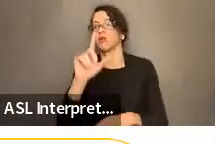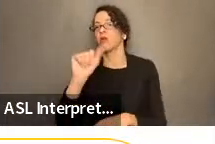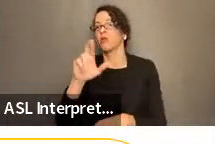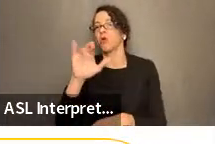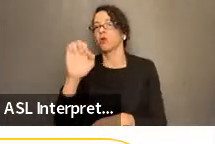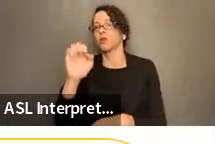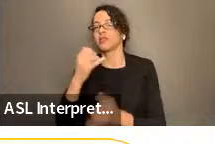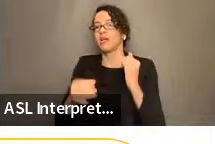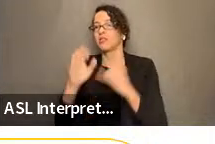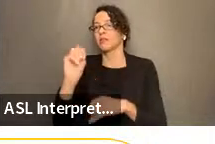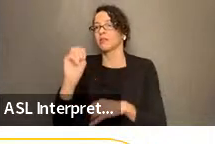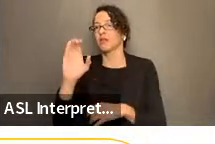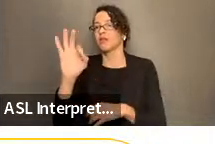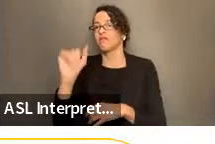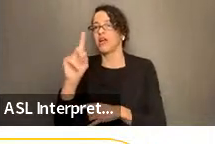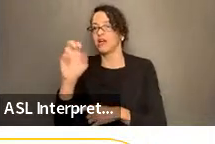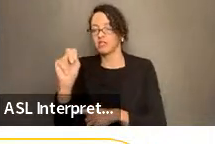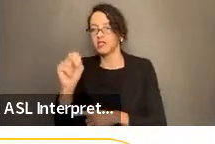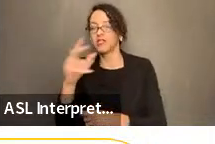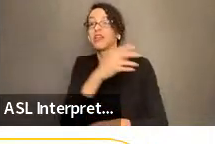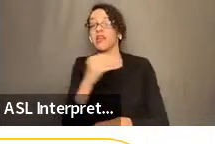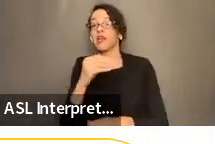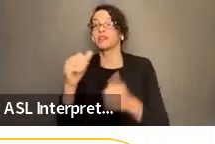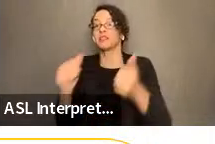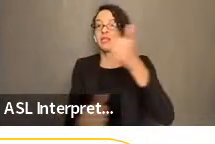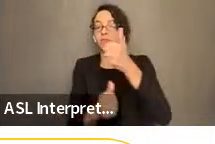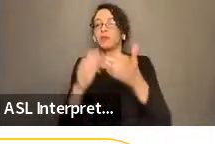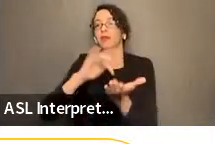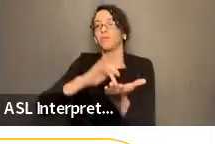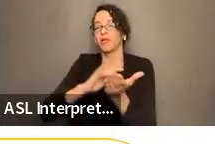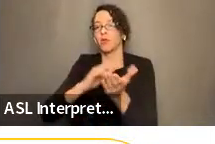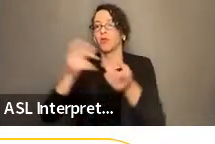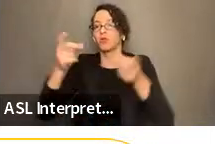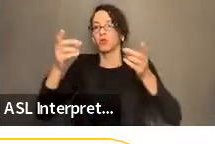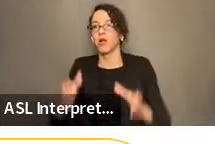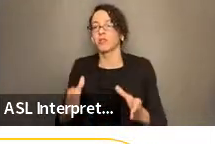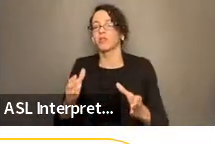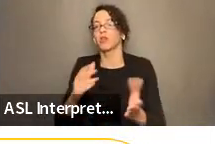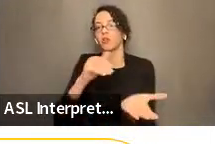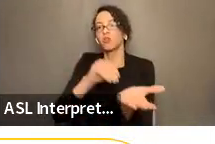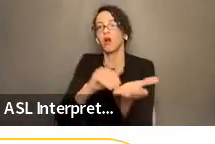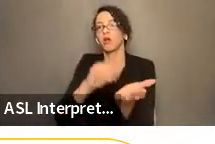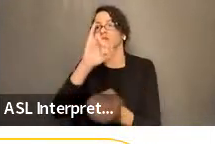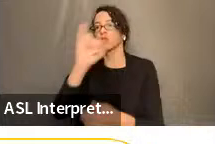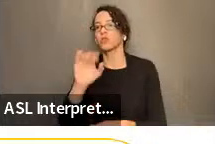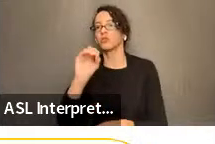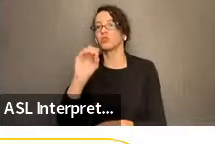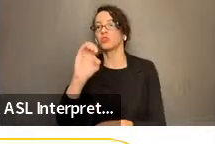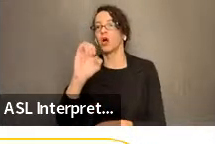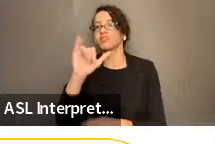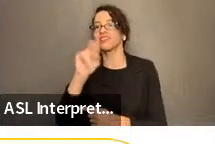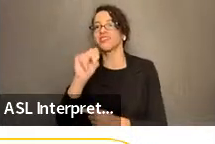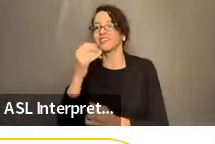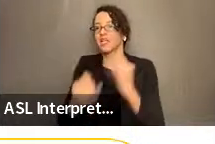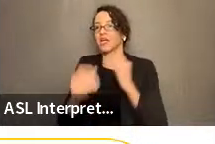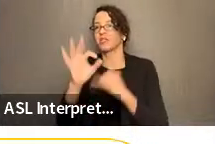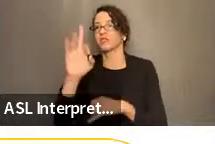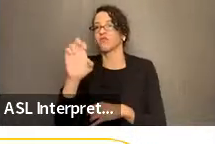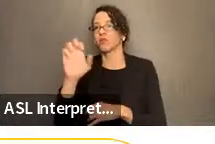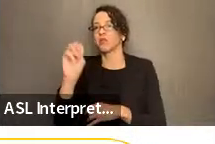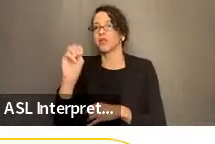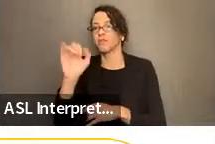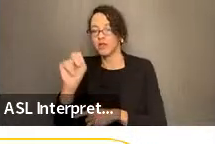Medical Director, Dr. Jocelyn Freeman. So we're excited to hear from both of them about